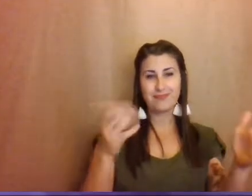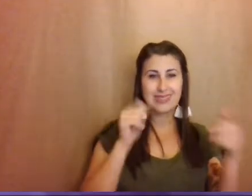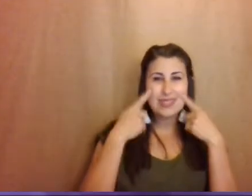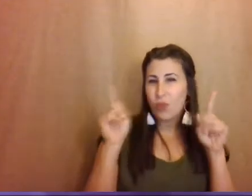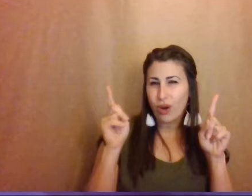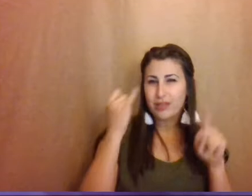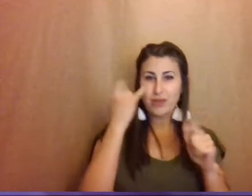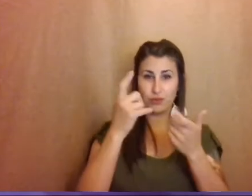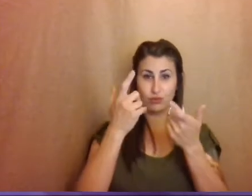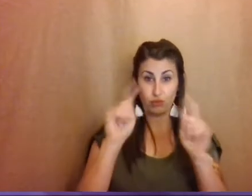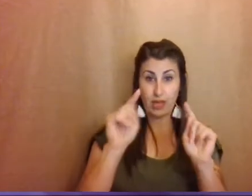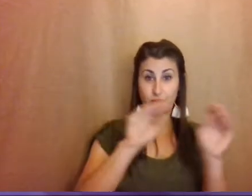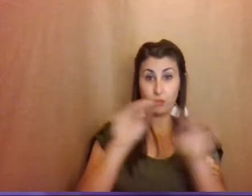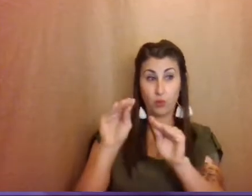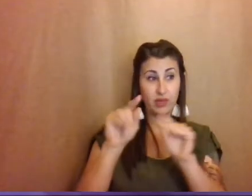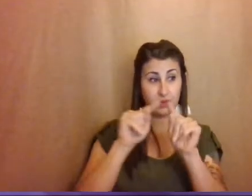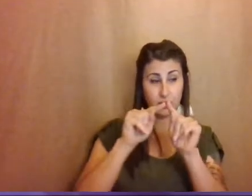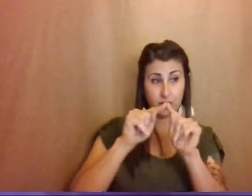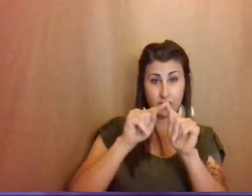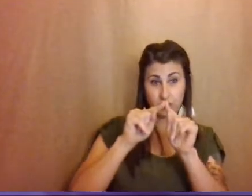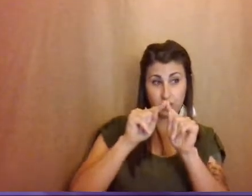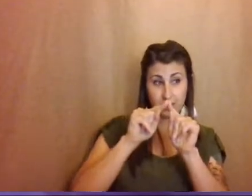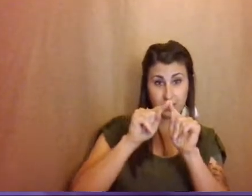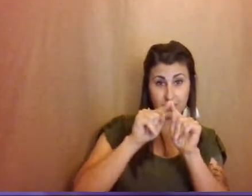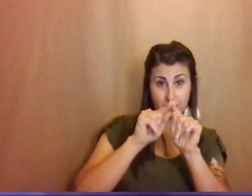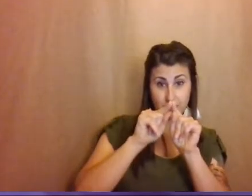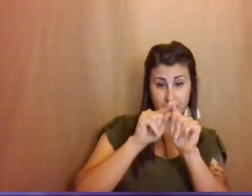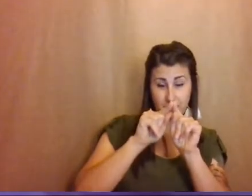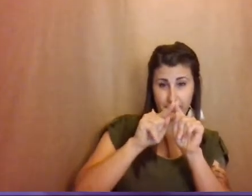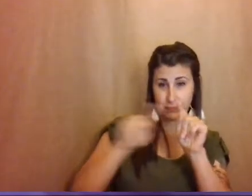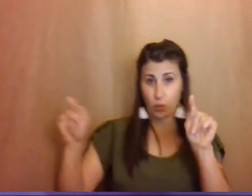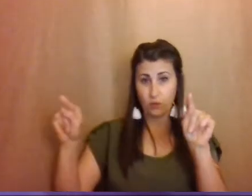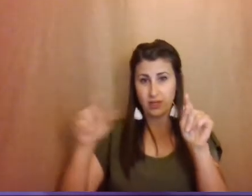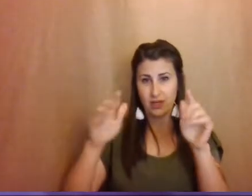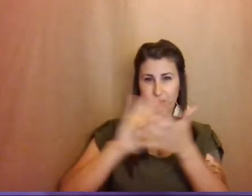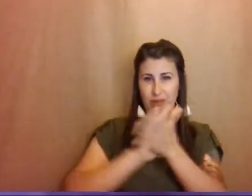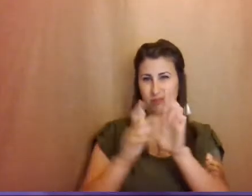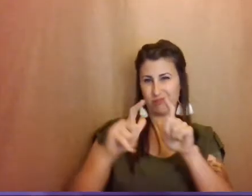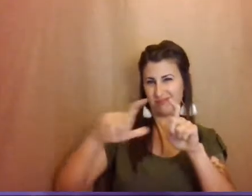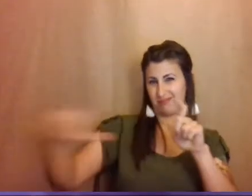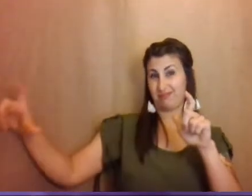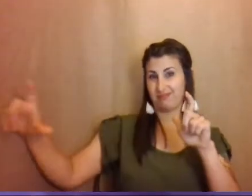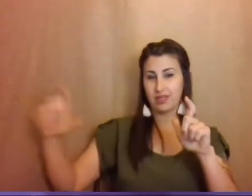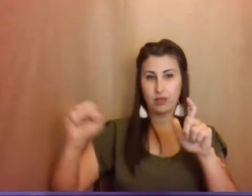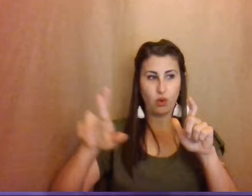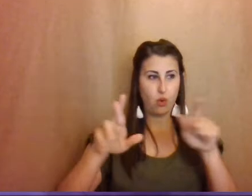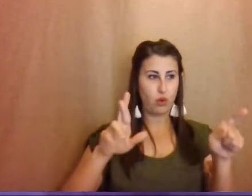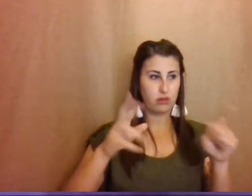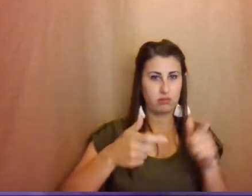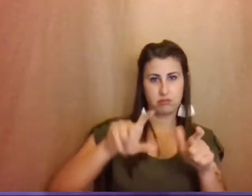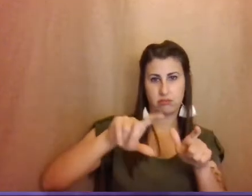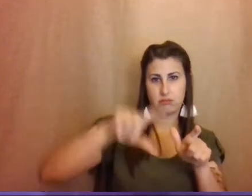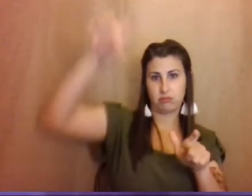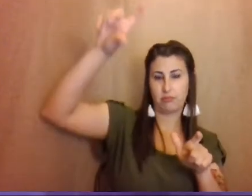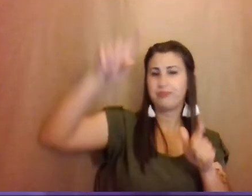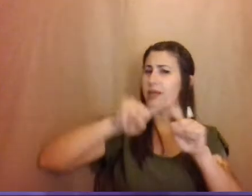feature is disabled, so if you were to move it from here, just this side will be longer, or if you were to move it from here, this side will be